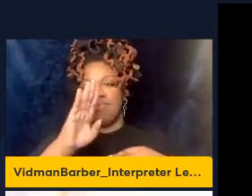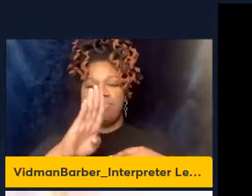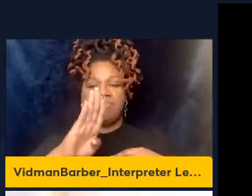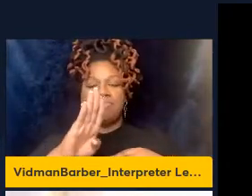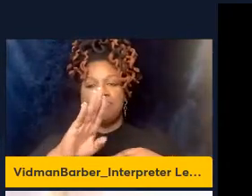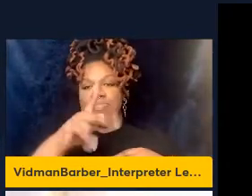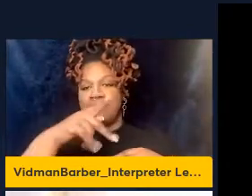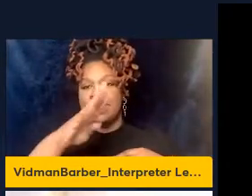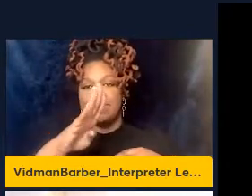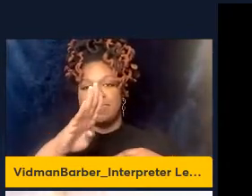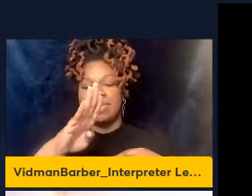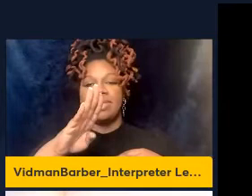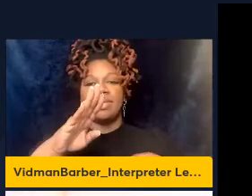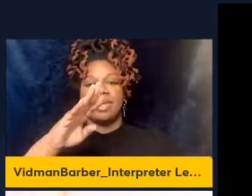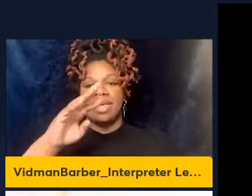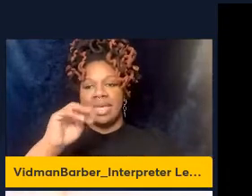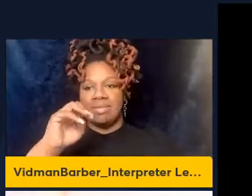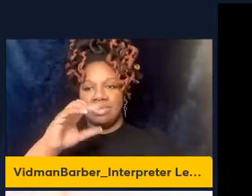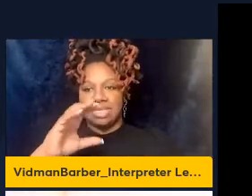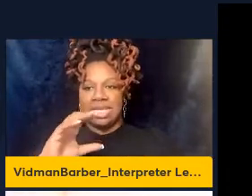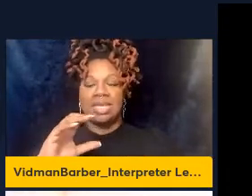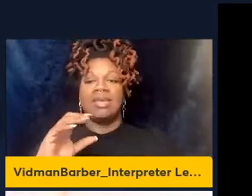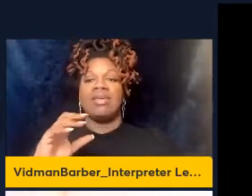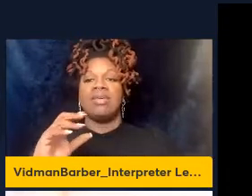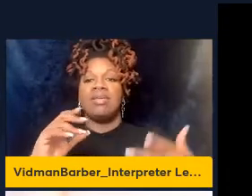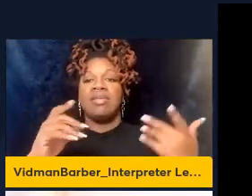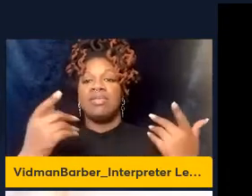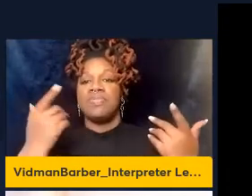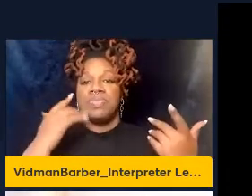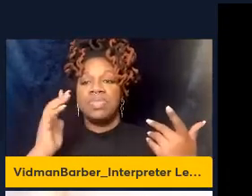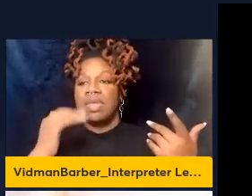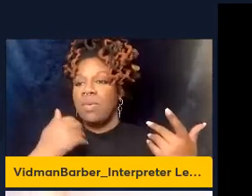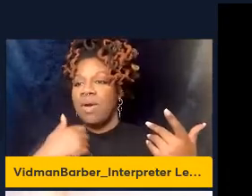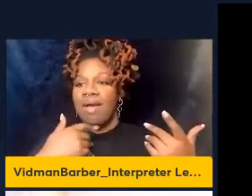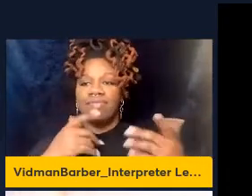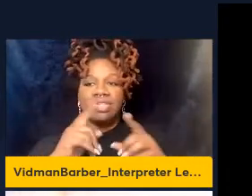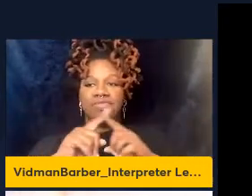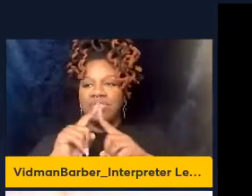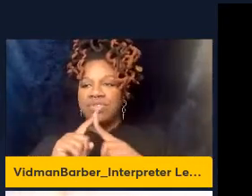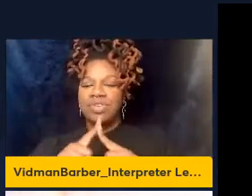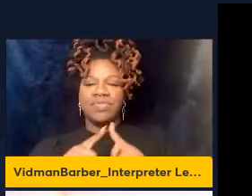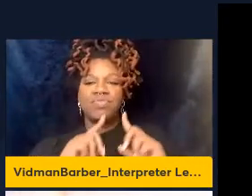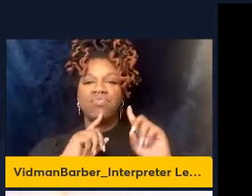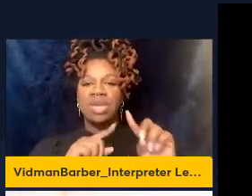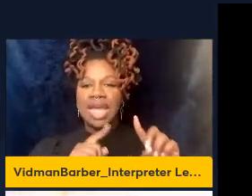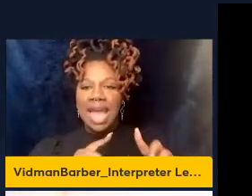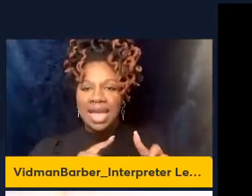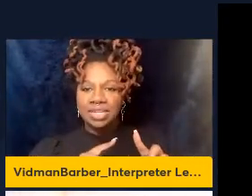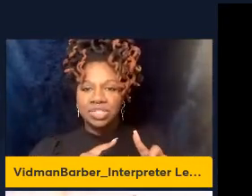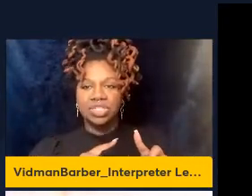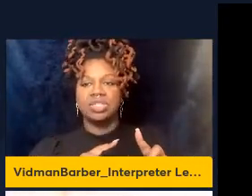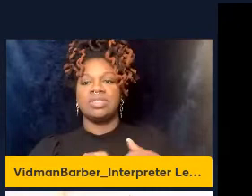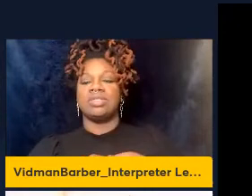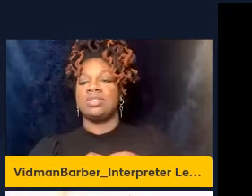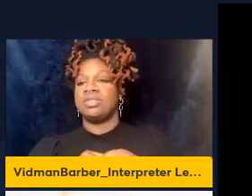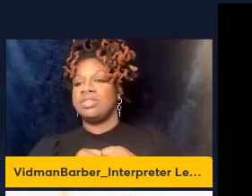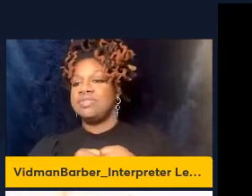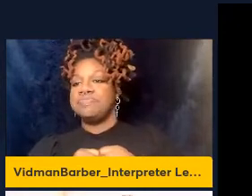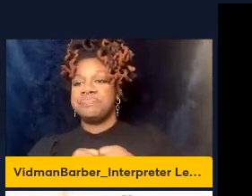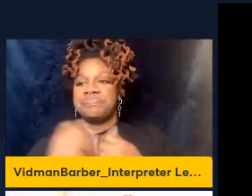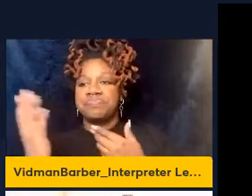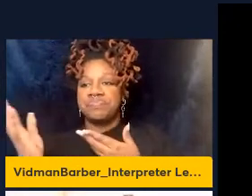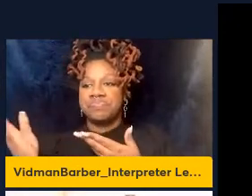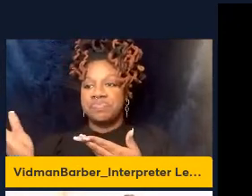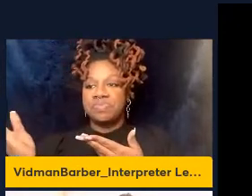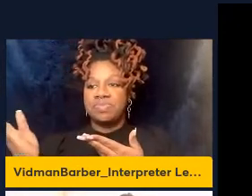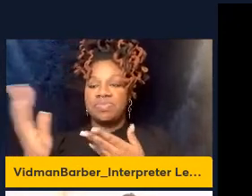they will secrete a whole slew of cytokines, one of these being IL-17. You also see both forms, IL-17A and F, you see IL-21, and then